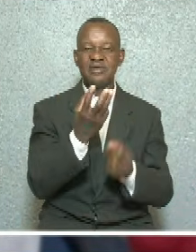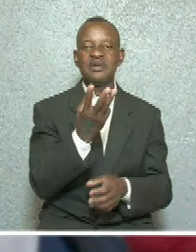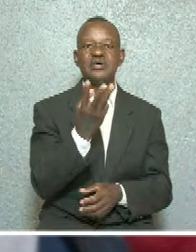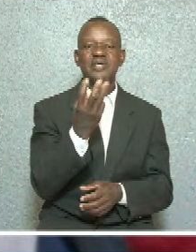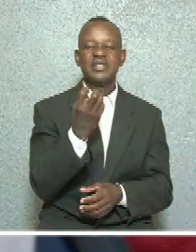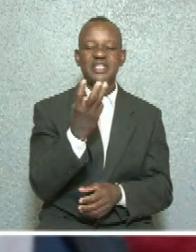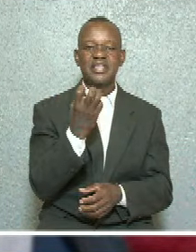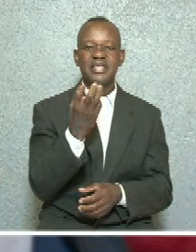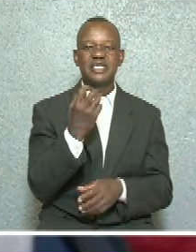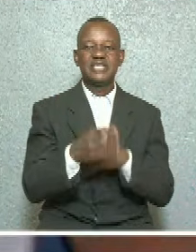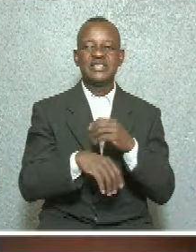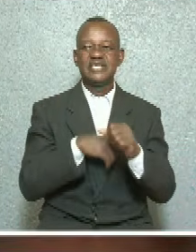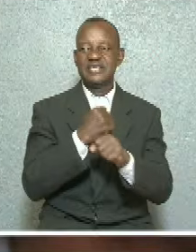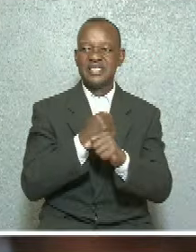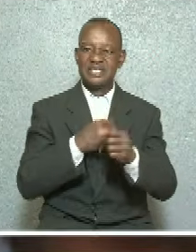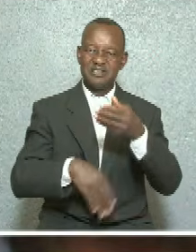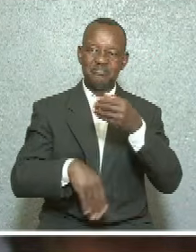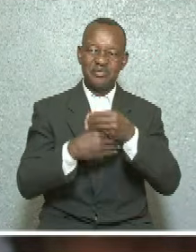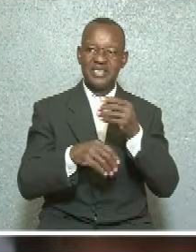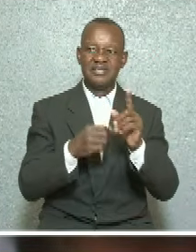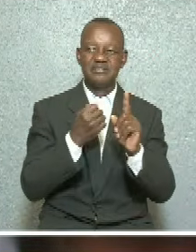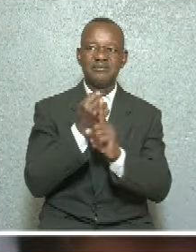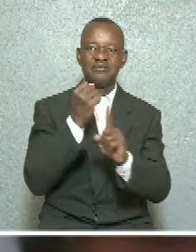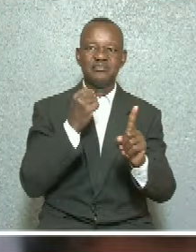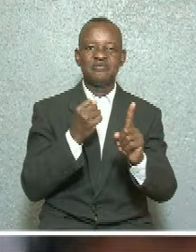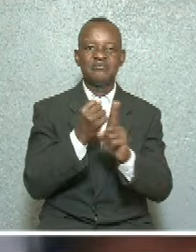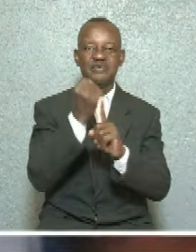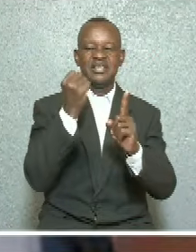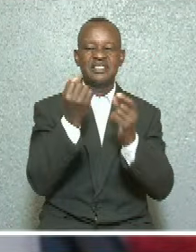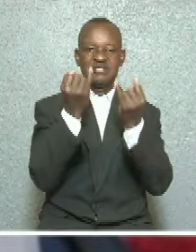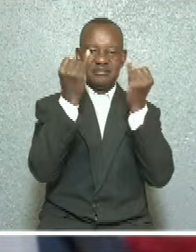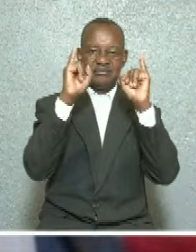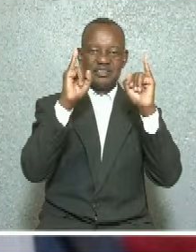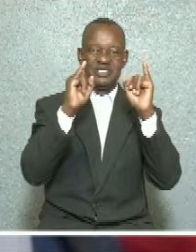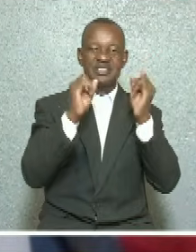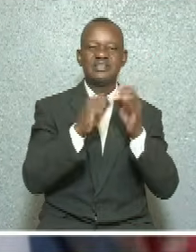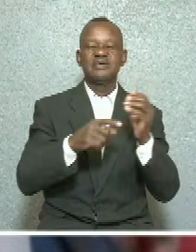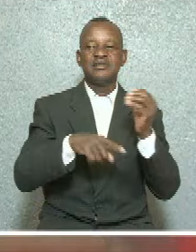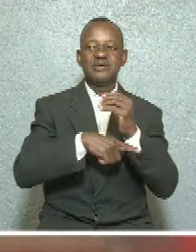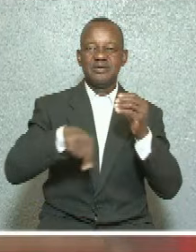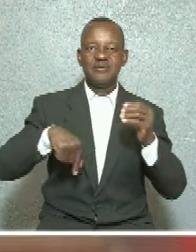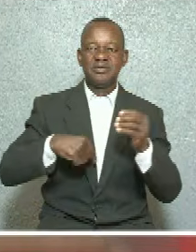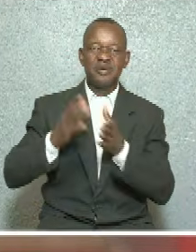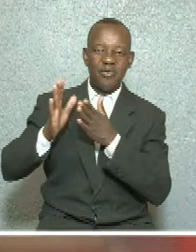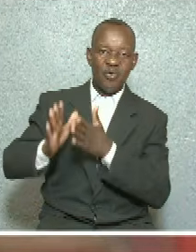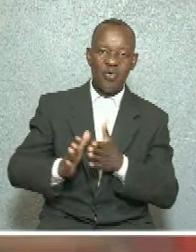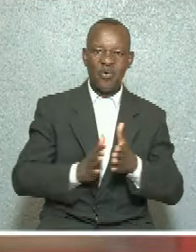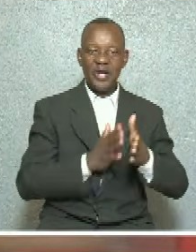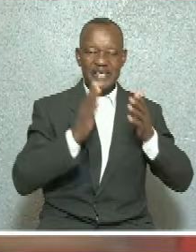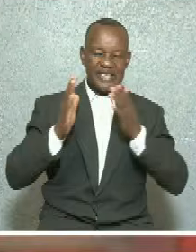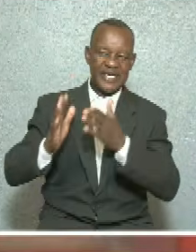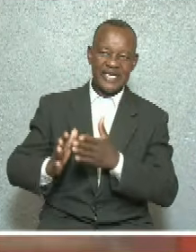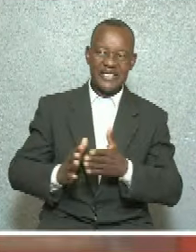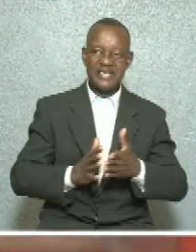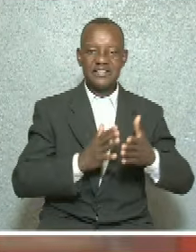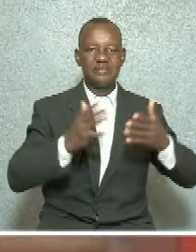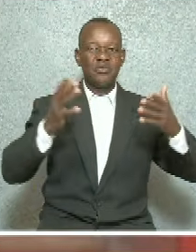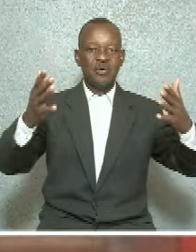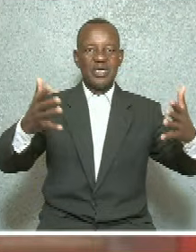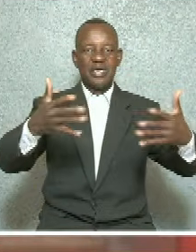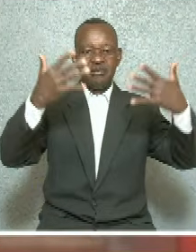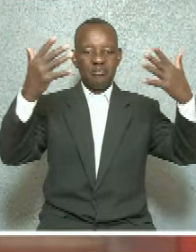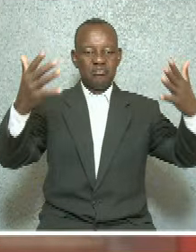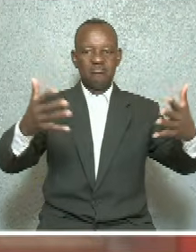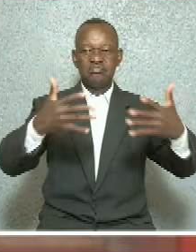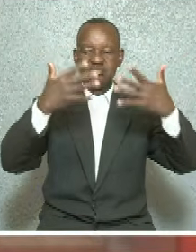fight for the independence of this country. He organized, he rallied, put together defined men and women who